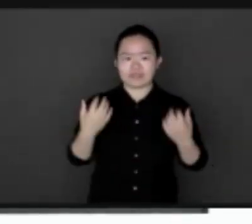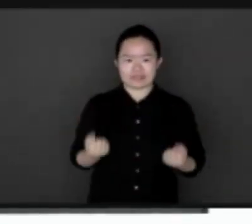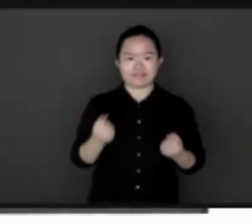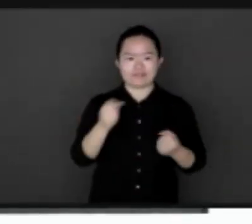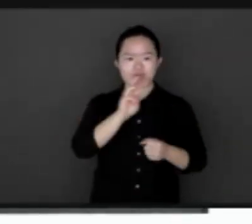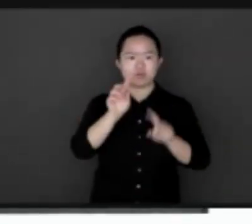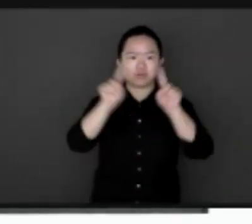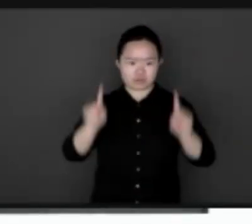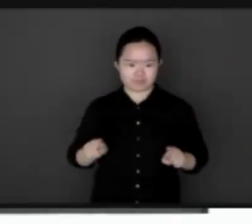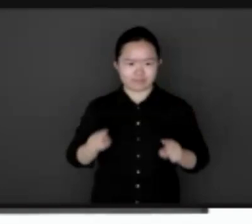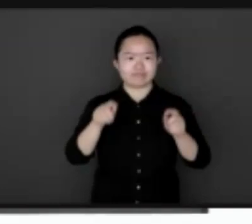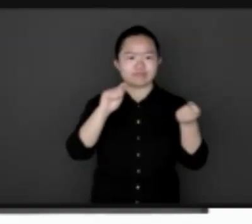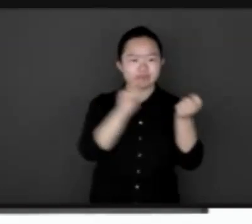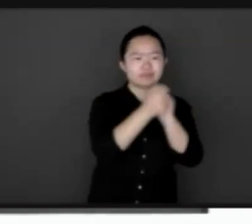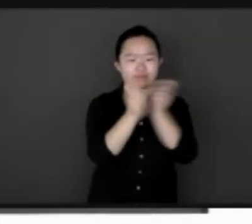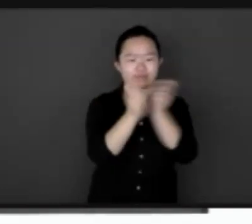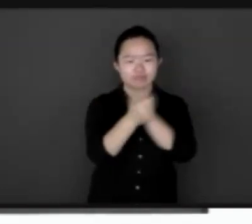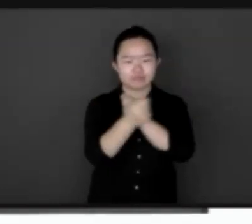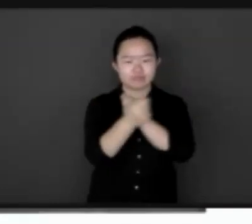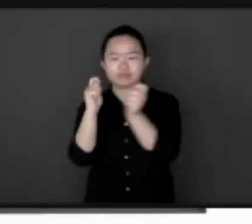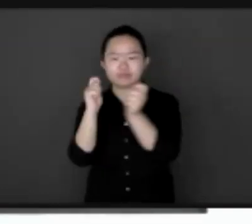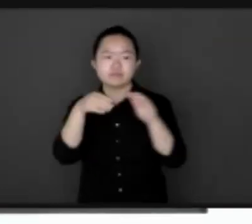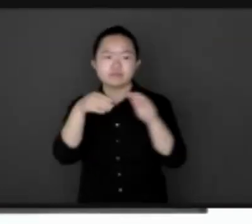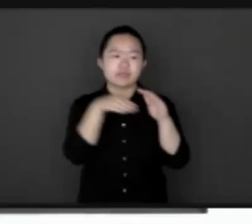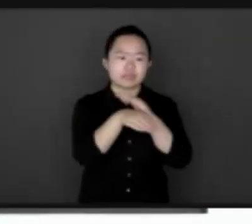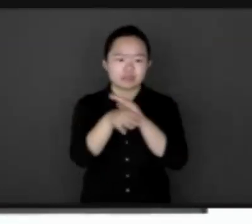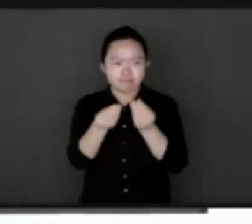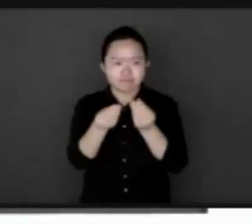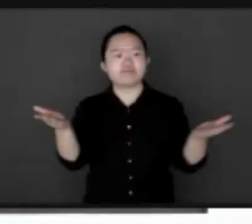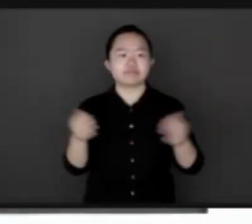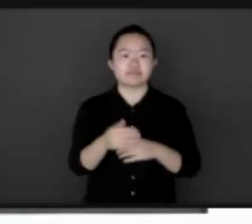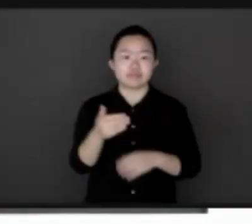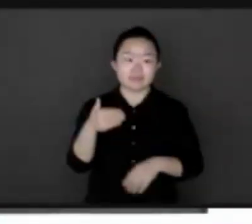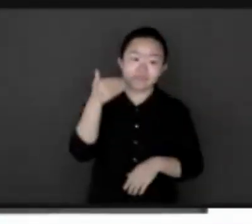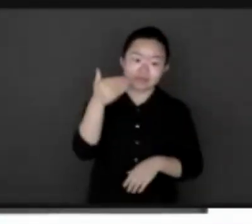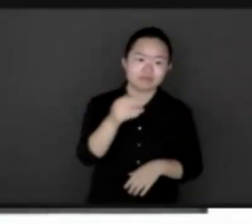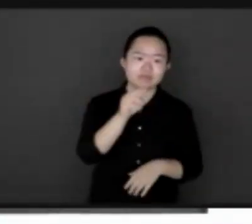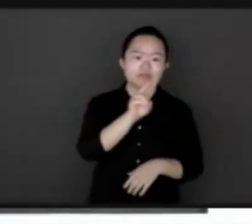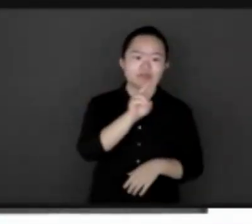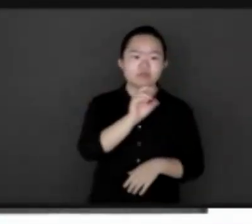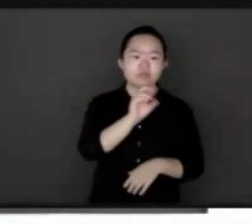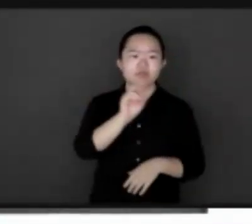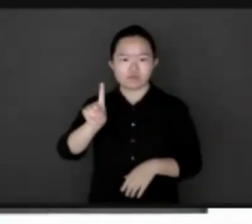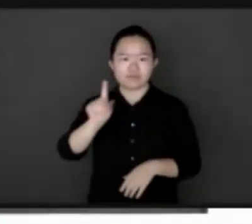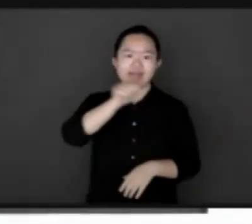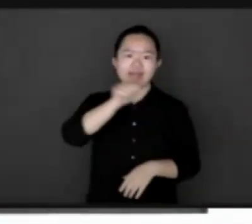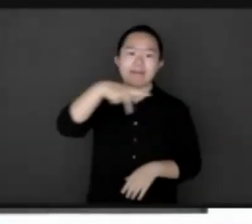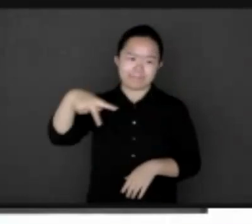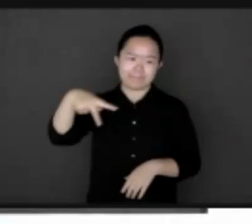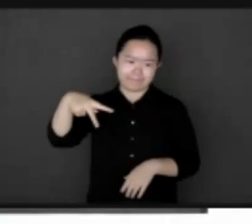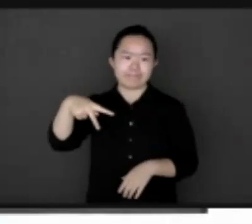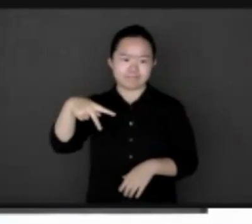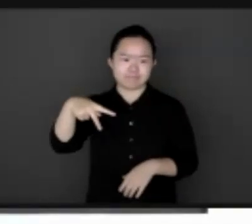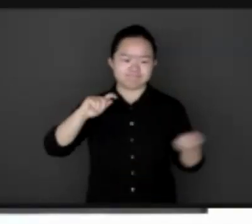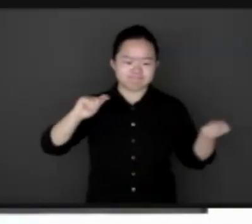accessible. And I didn't write 23rd of September before all of these bullets because I think we are celebrating an anniversary, and it has to do with this